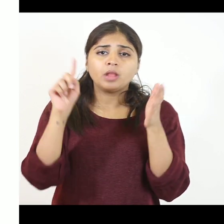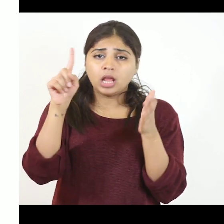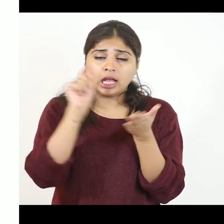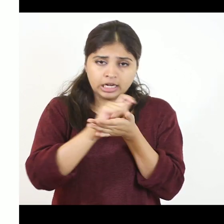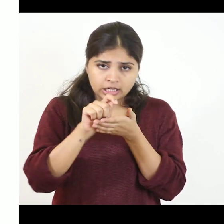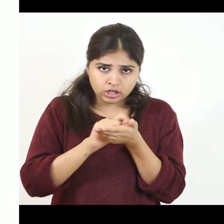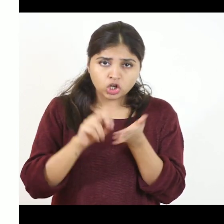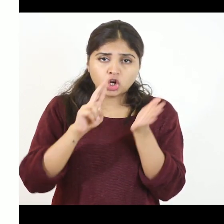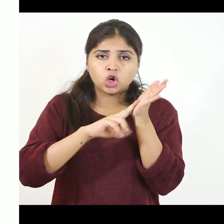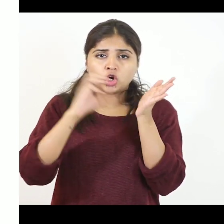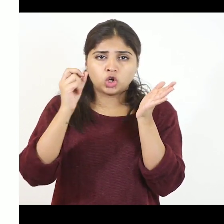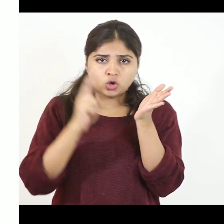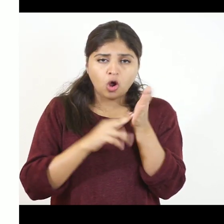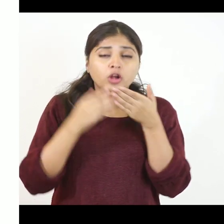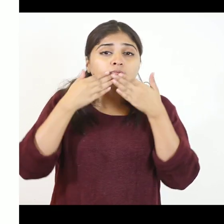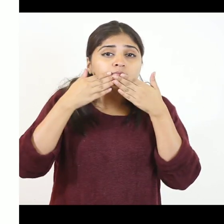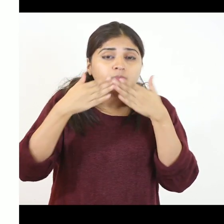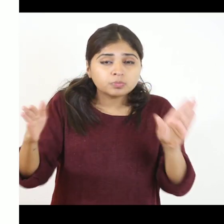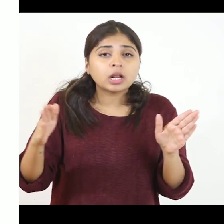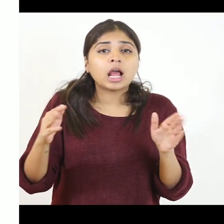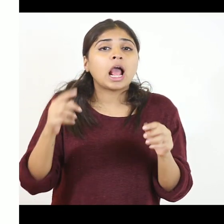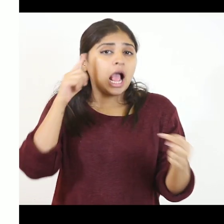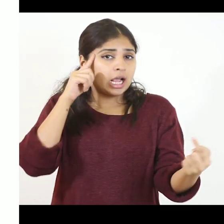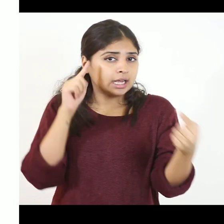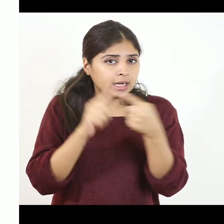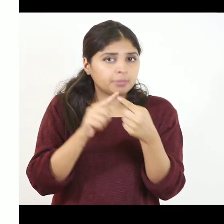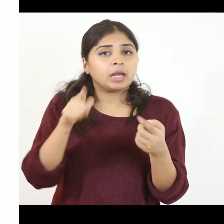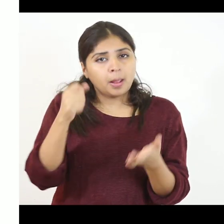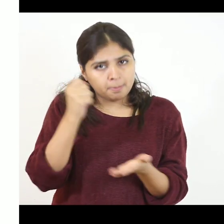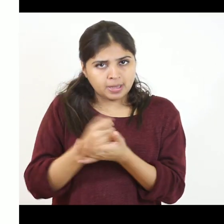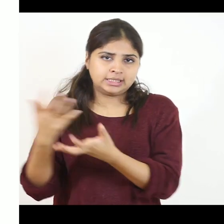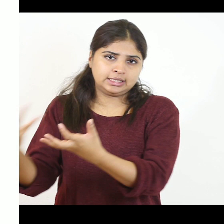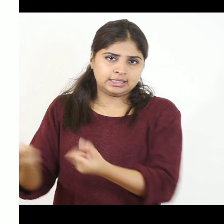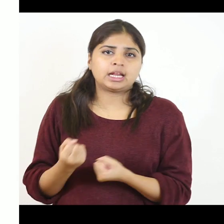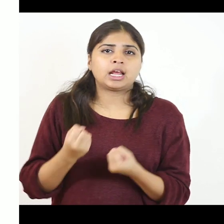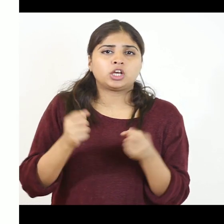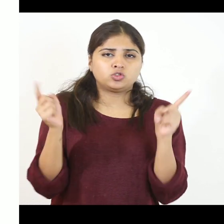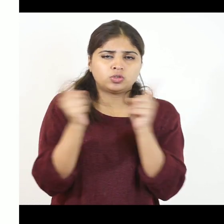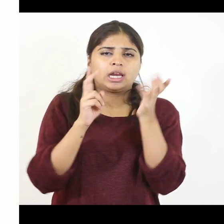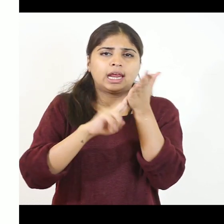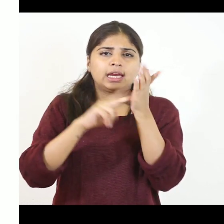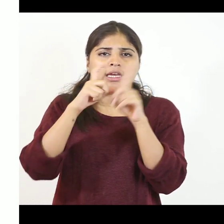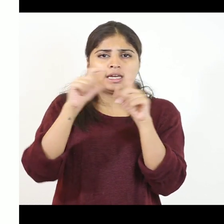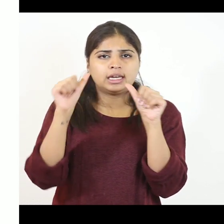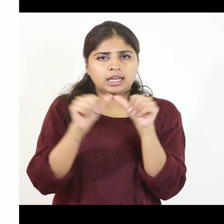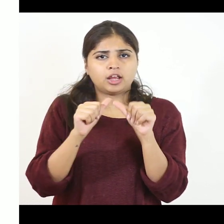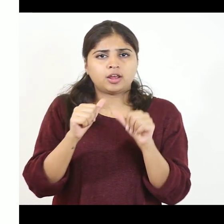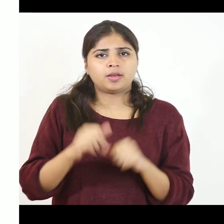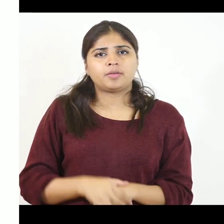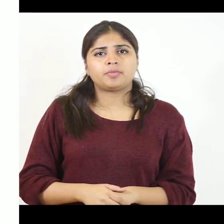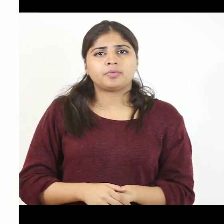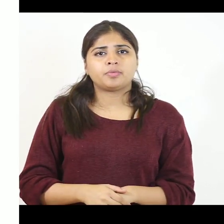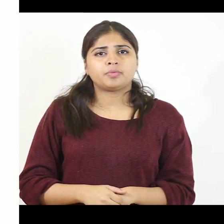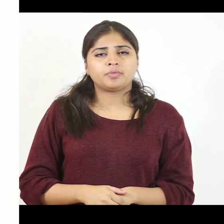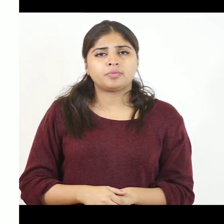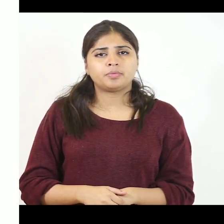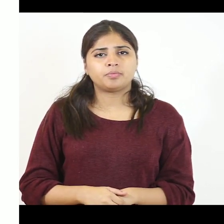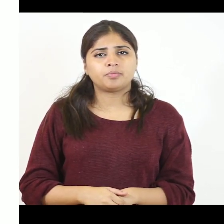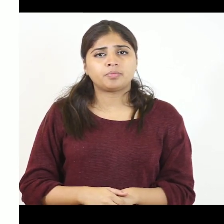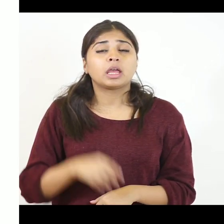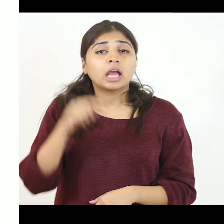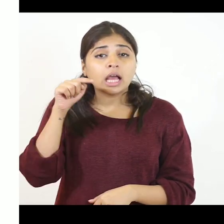A written non-disclosure agreement (NDA) must be obtained at the time of joining from each